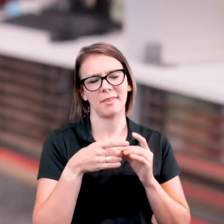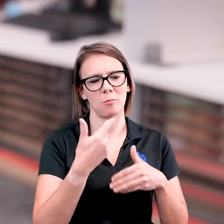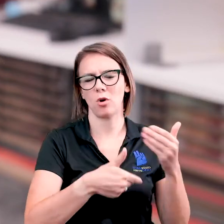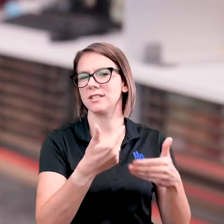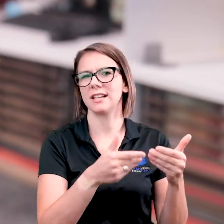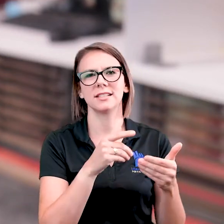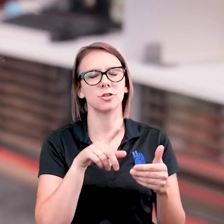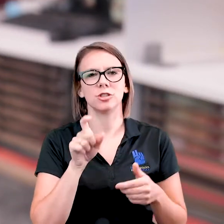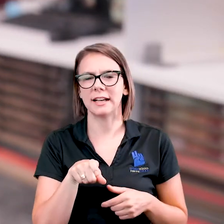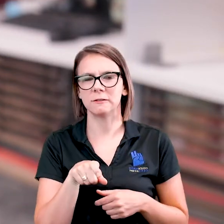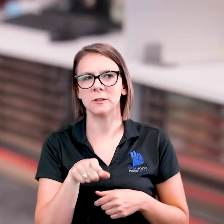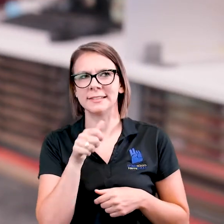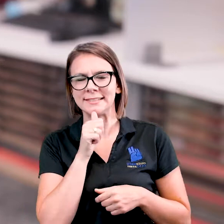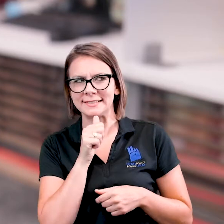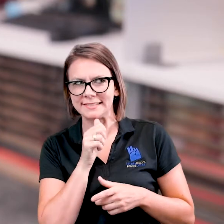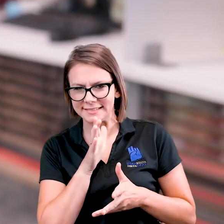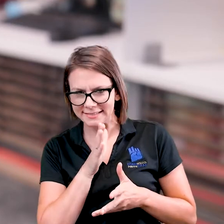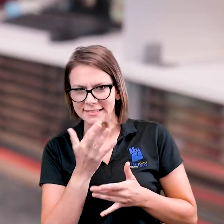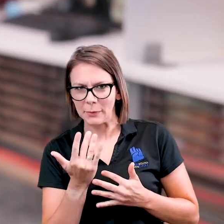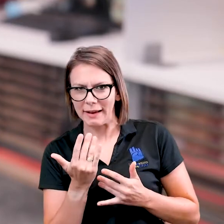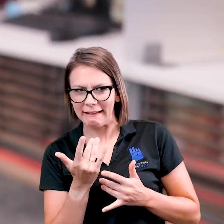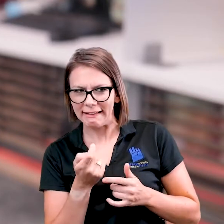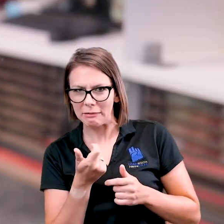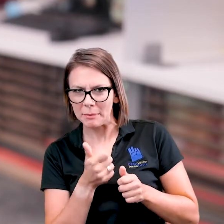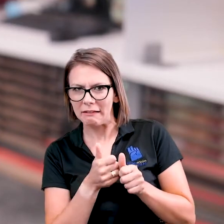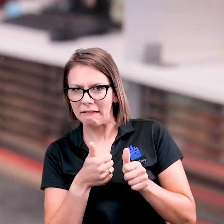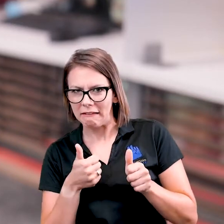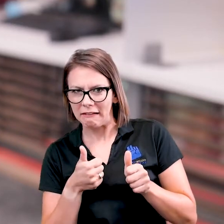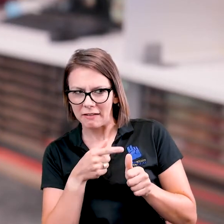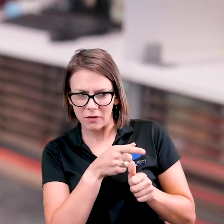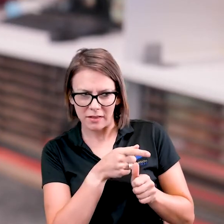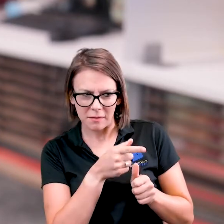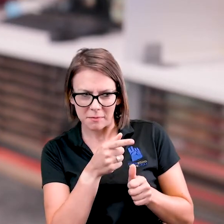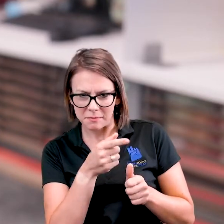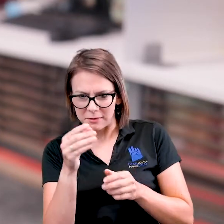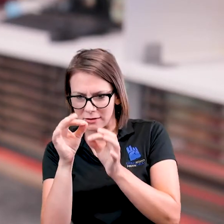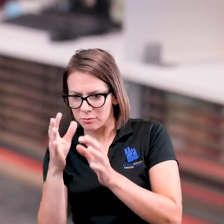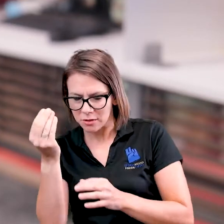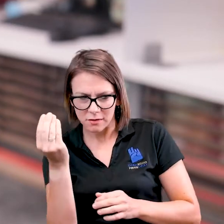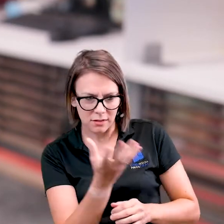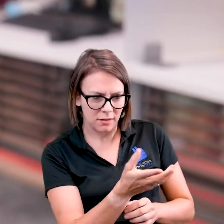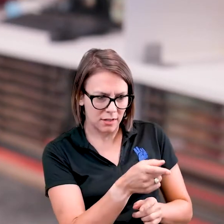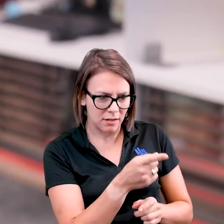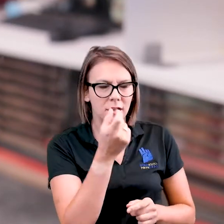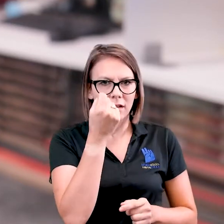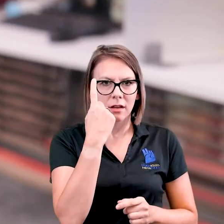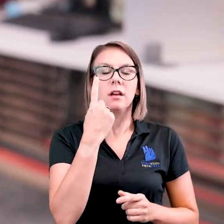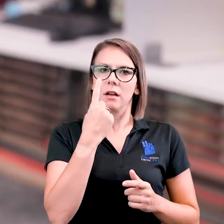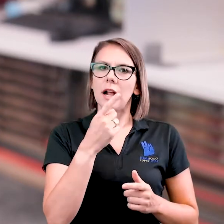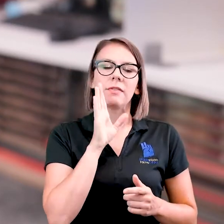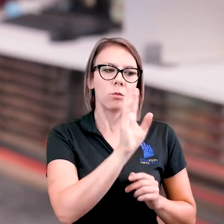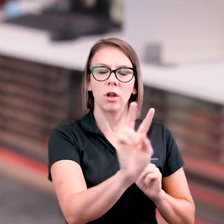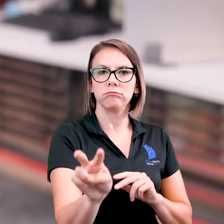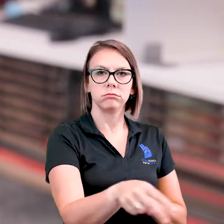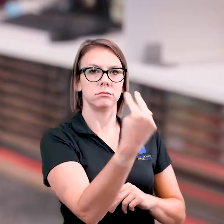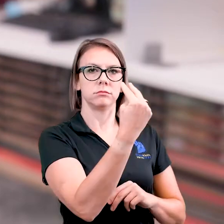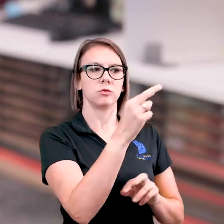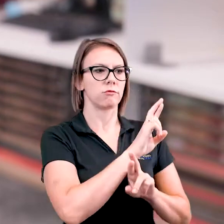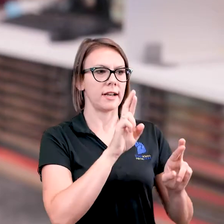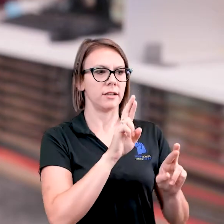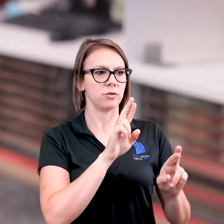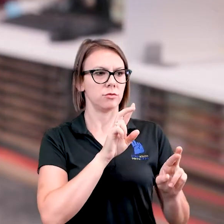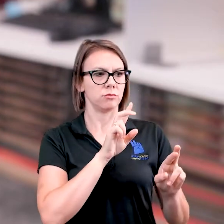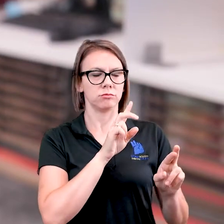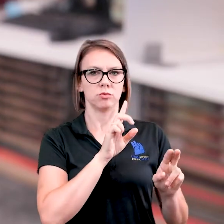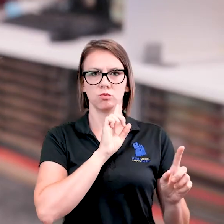just hang on for a minute, wait while they get the information from the interpreter, and the student will